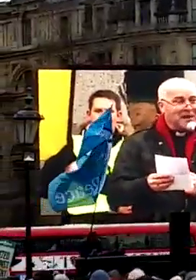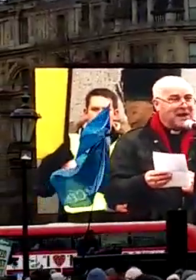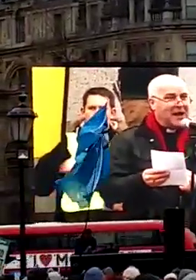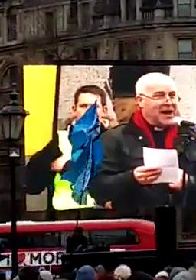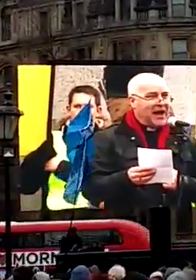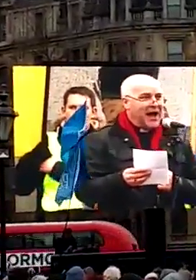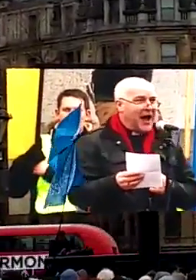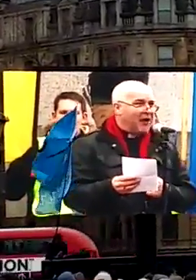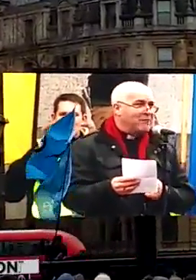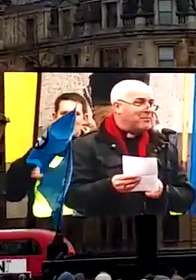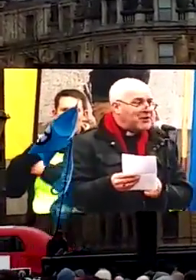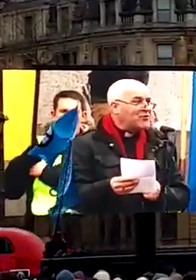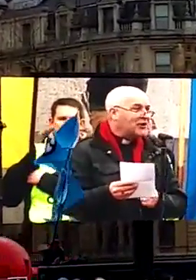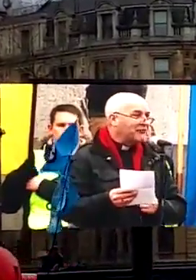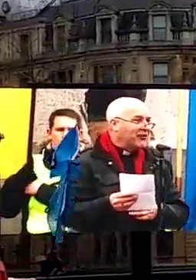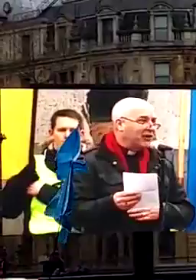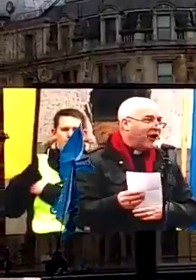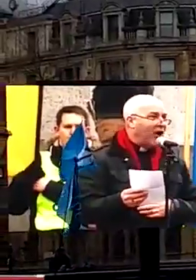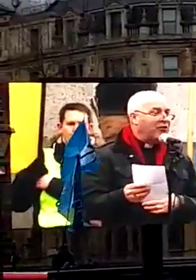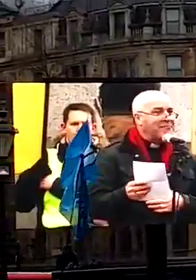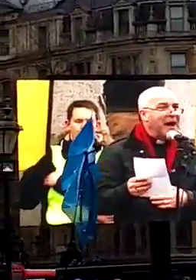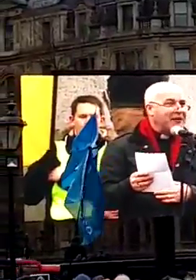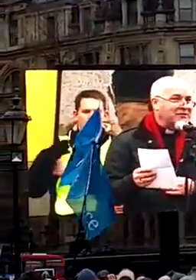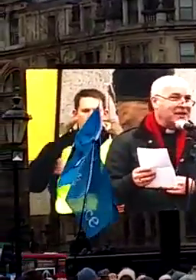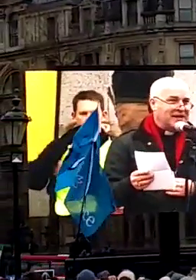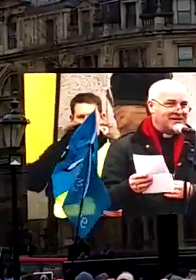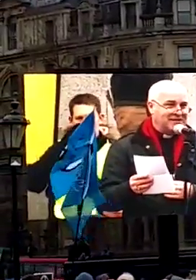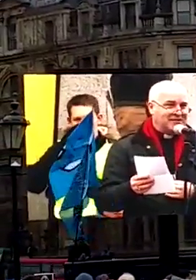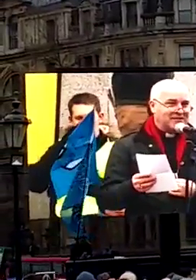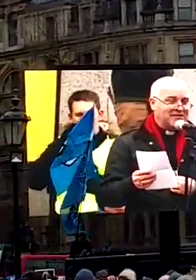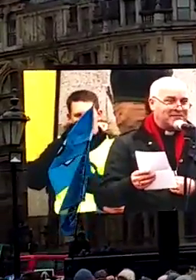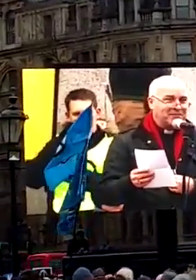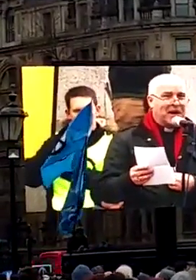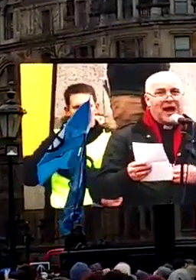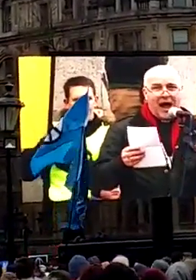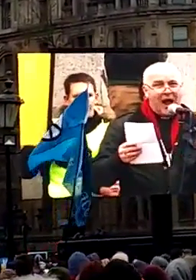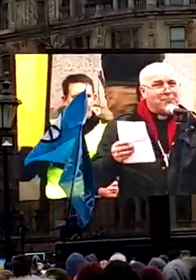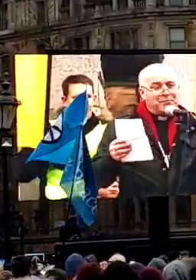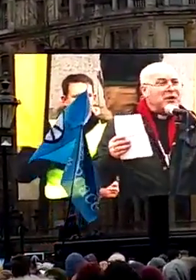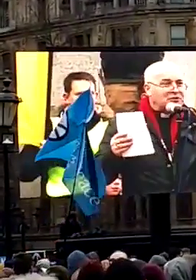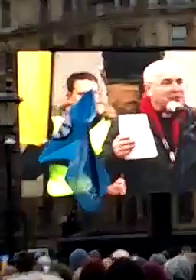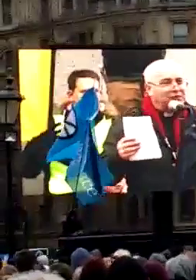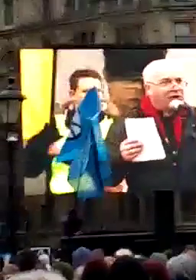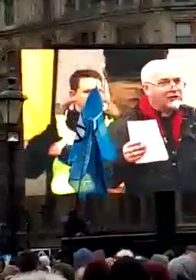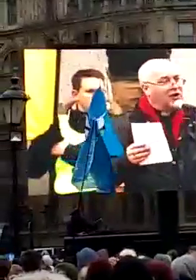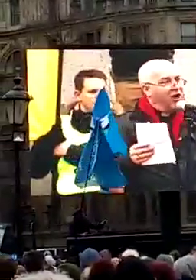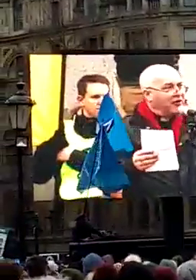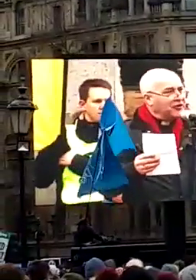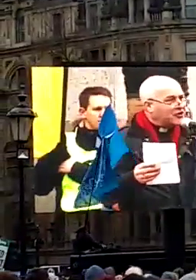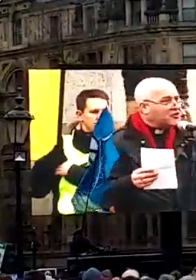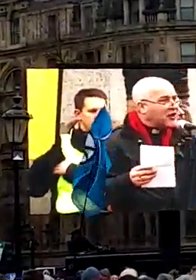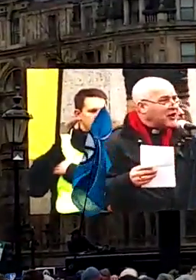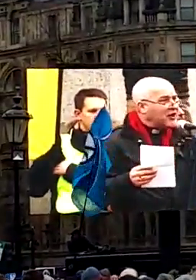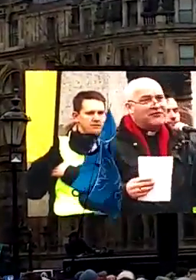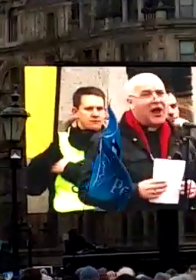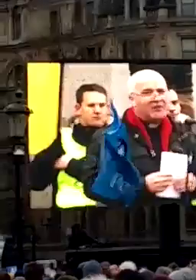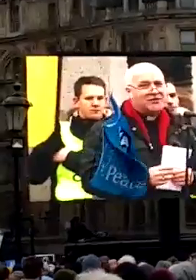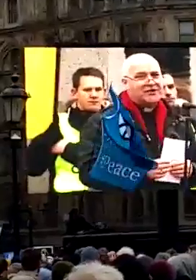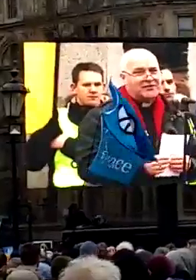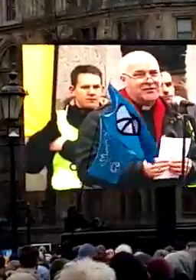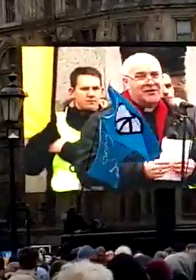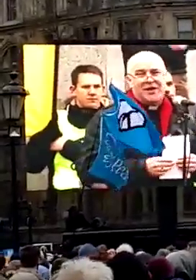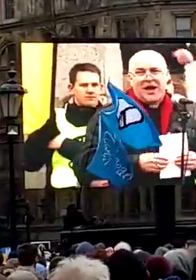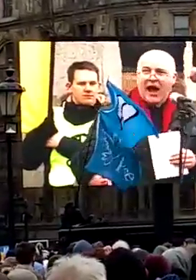version. How beautiful on the mountains, how beautiful on the streets